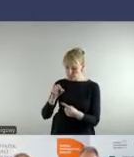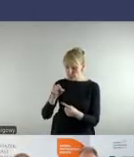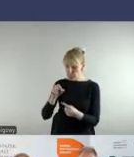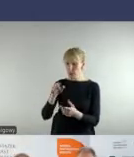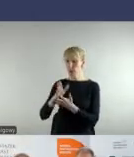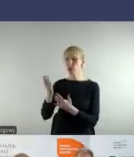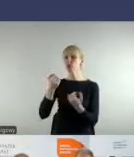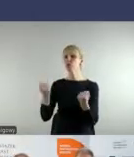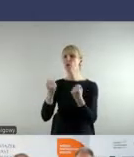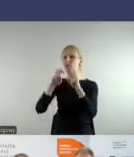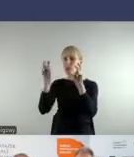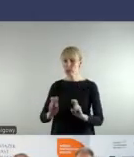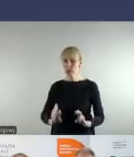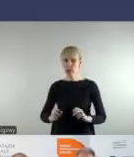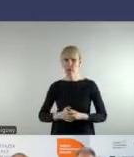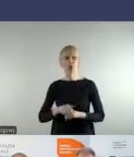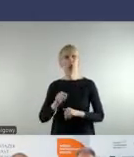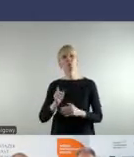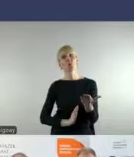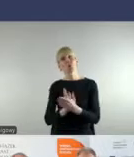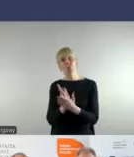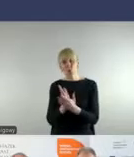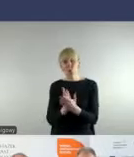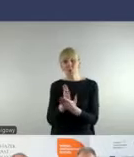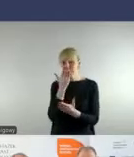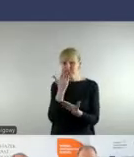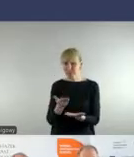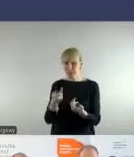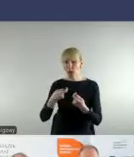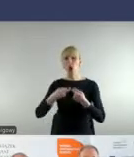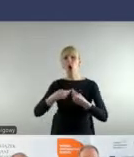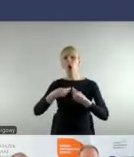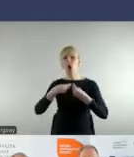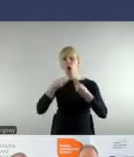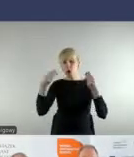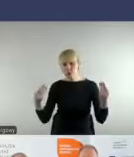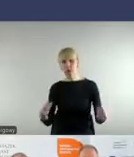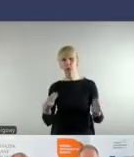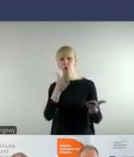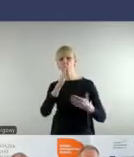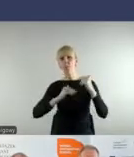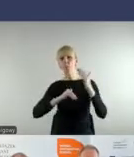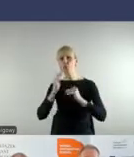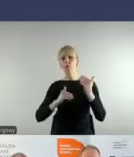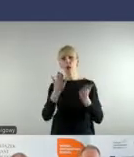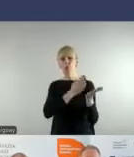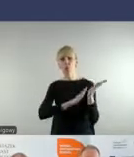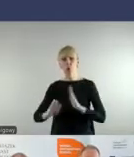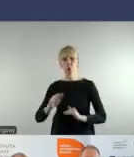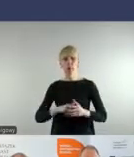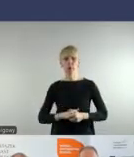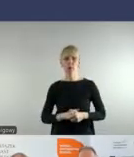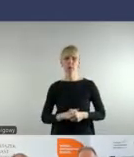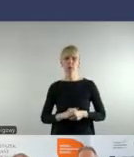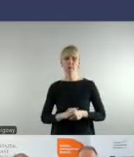the crisis management is undertaken there in order to develop the